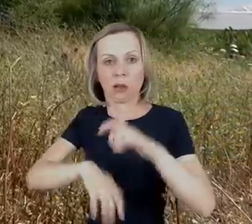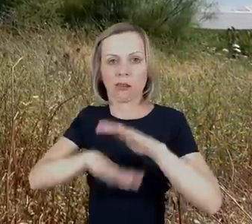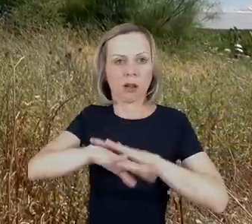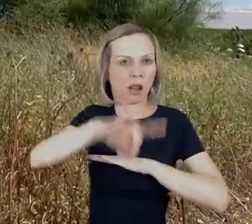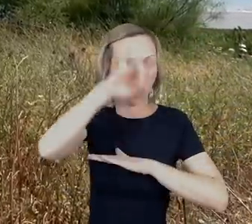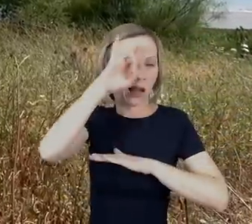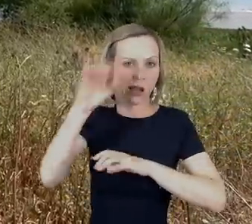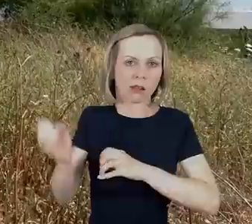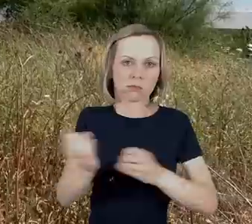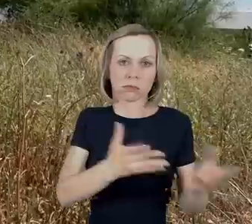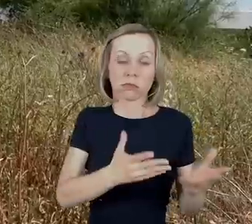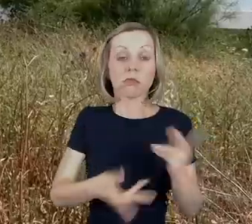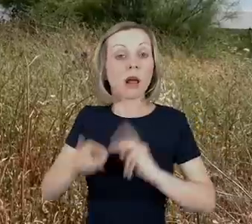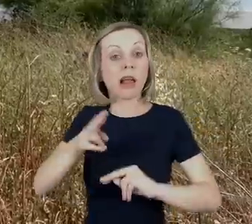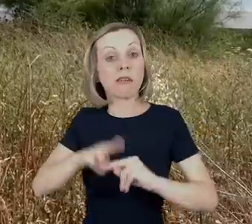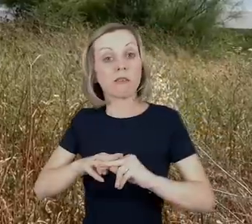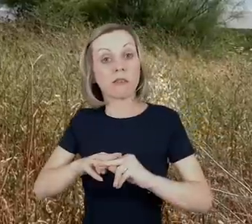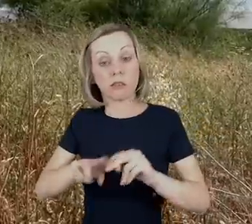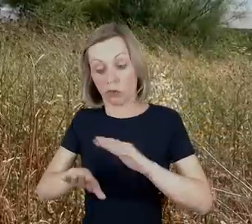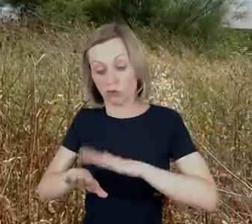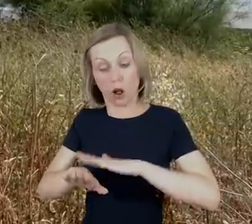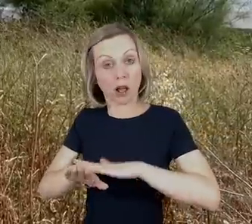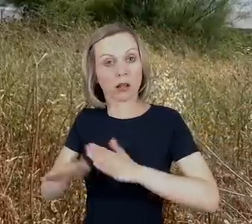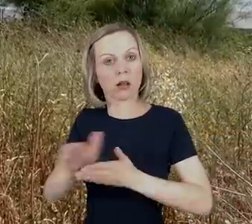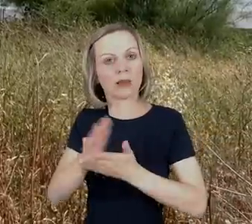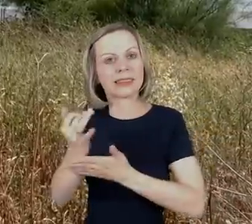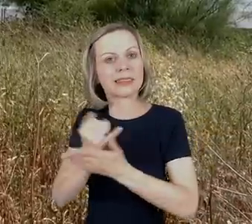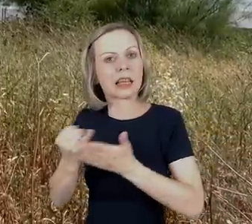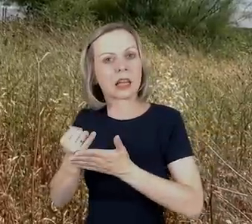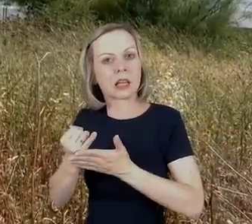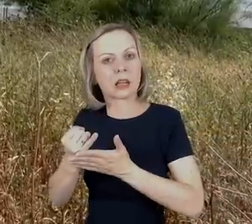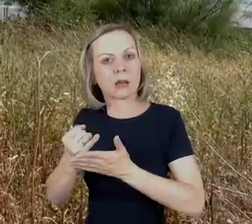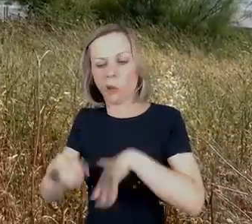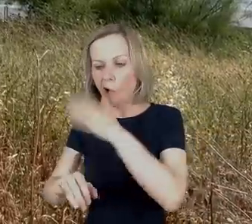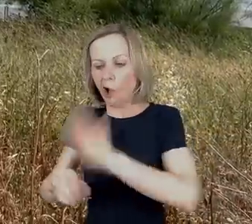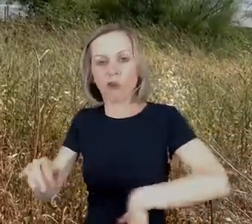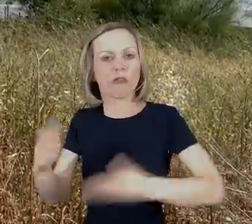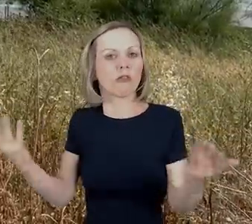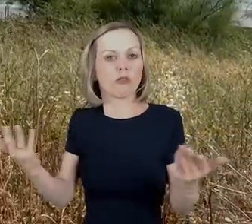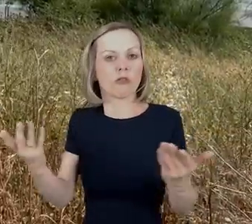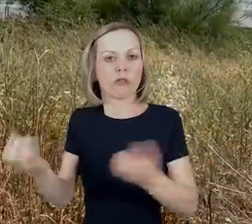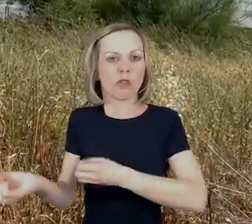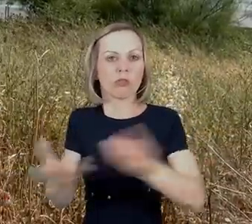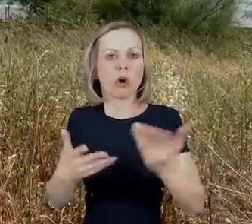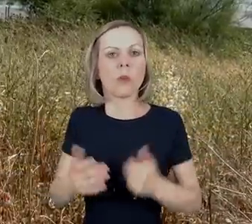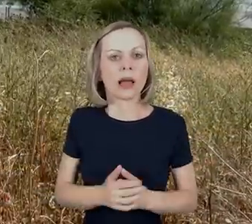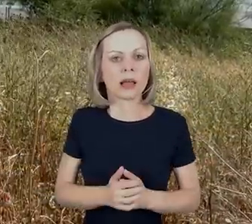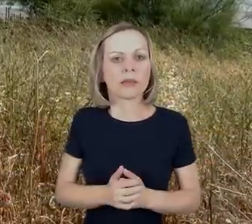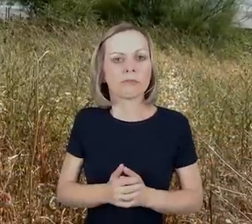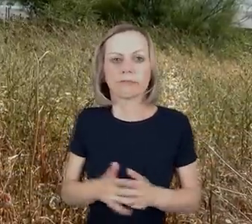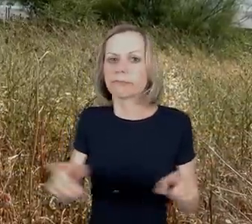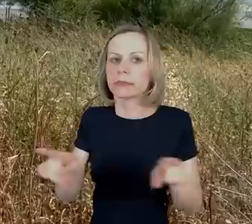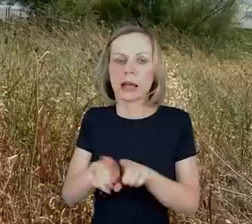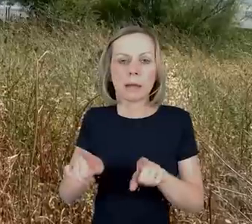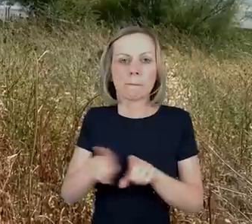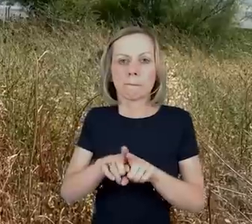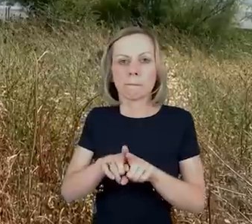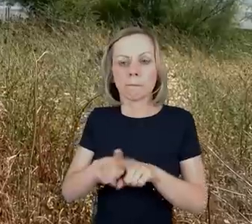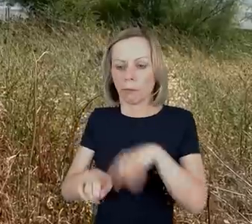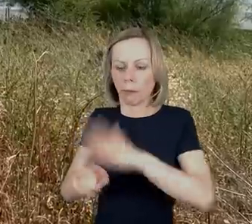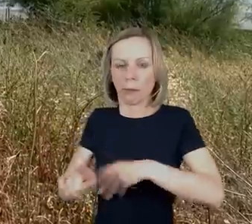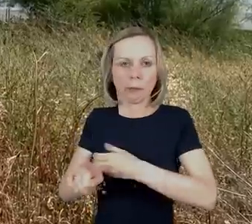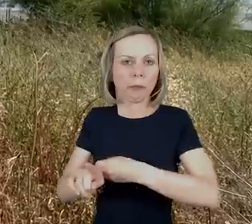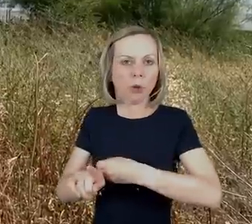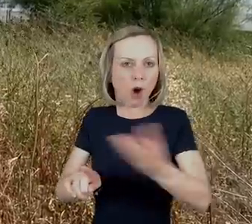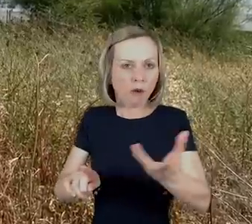hell. And if your right hand causes you to sin, cut it off and throw it away. It is better for you to lose one of your